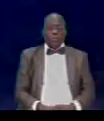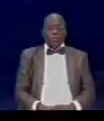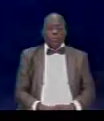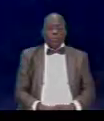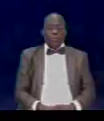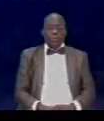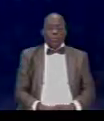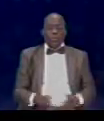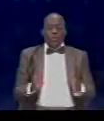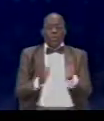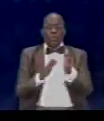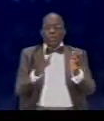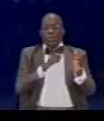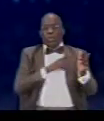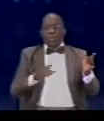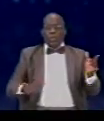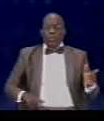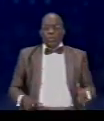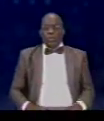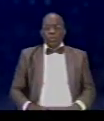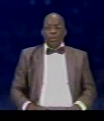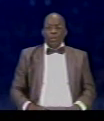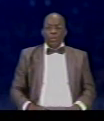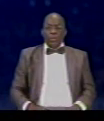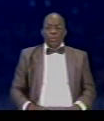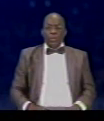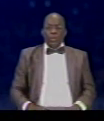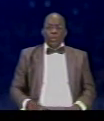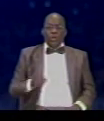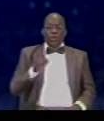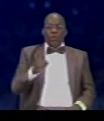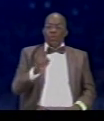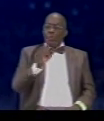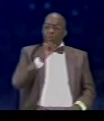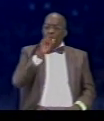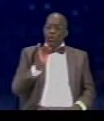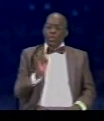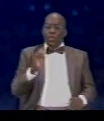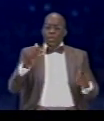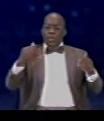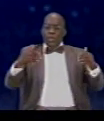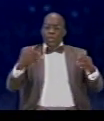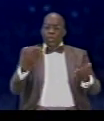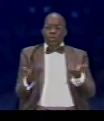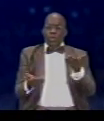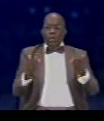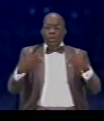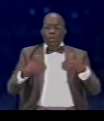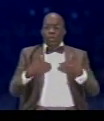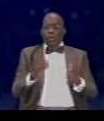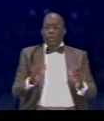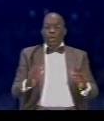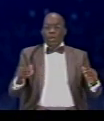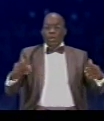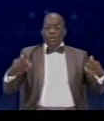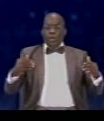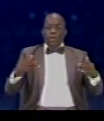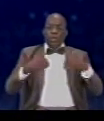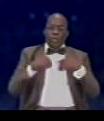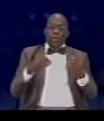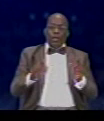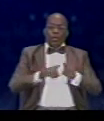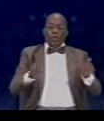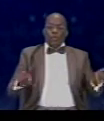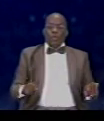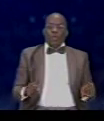Praise the Lord. You surely must have had different encounters in life. Some of them